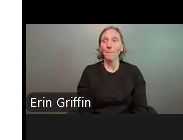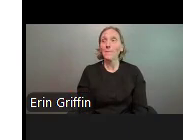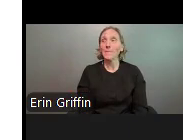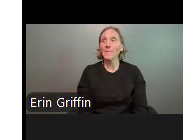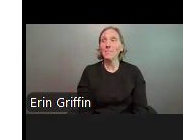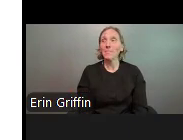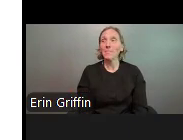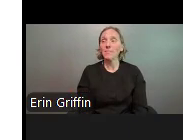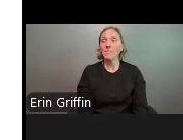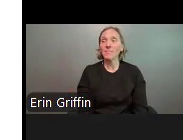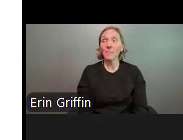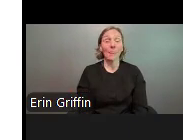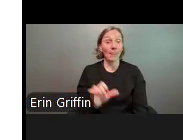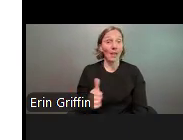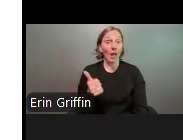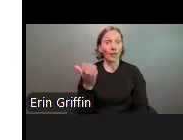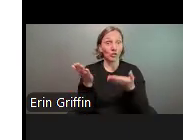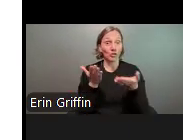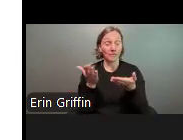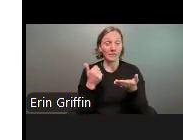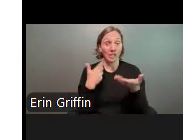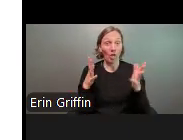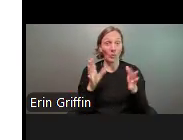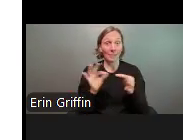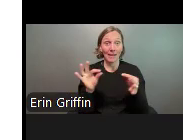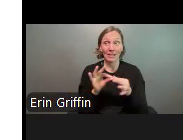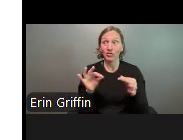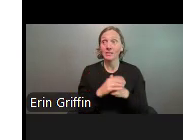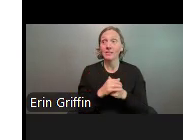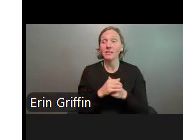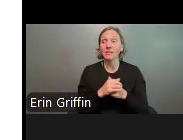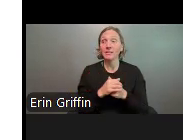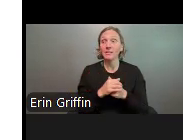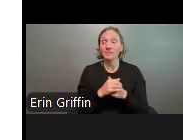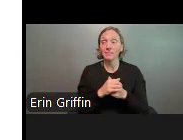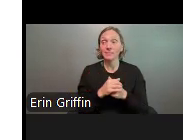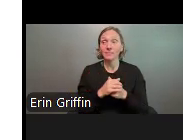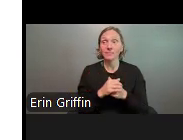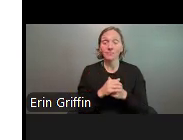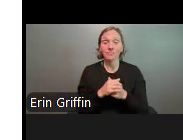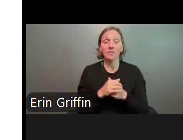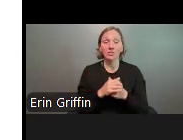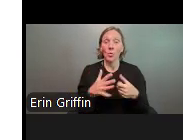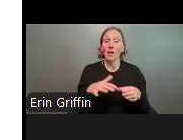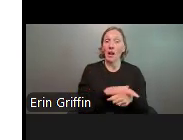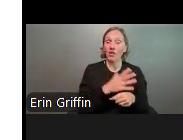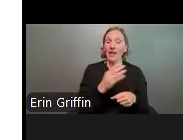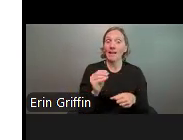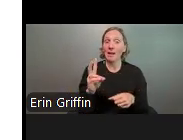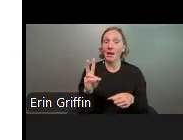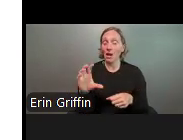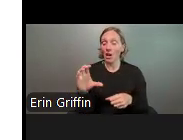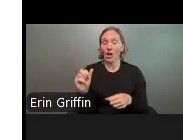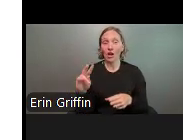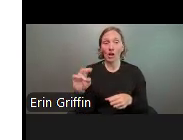There are other services I mentioned before that are covered for this population and carved out, meaning that it is provided